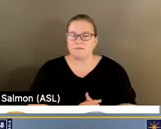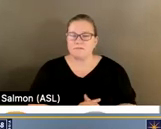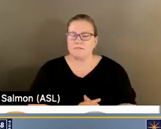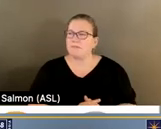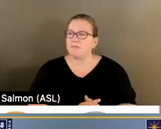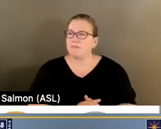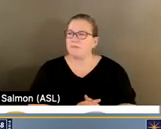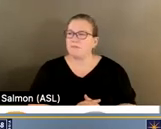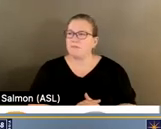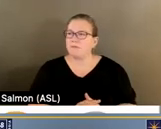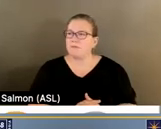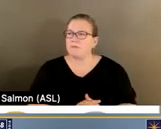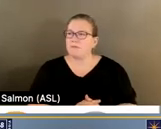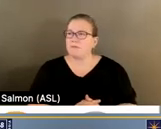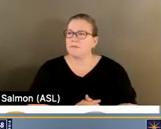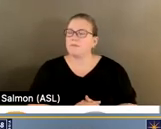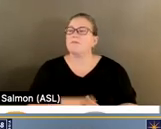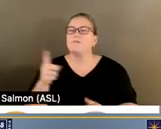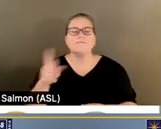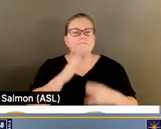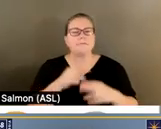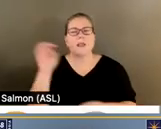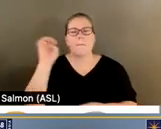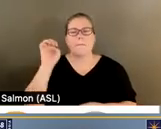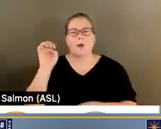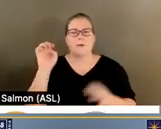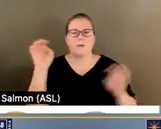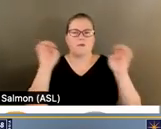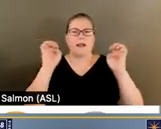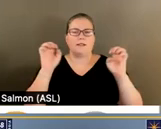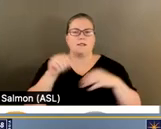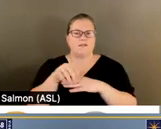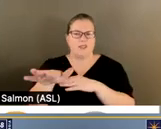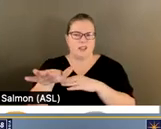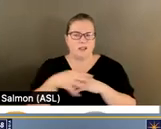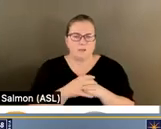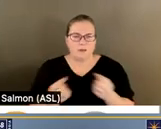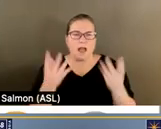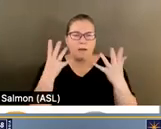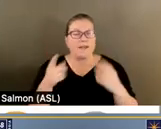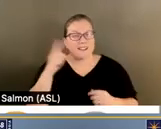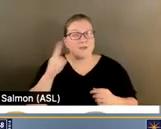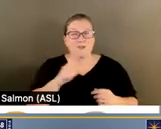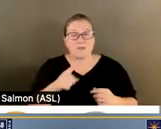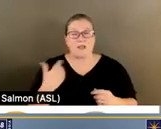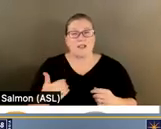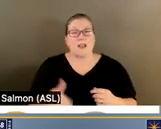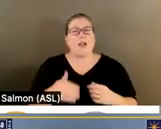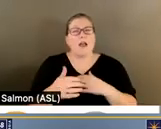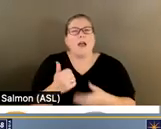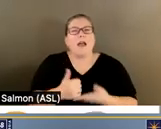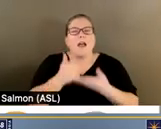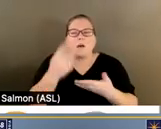So this slide talks about the number of mobile crisis dispatches. And I think it's really helpful to look at this year over year to show